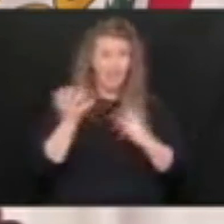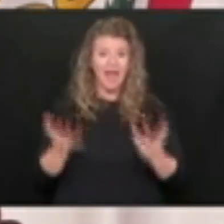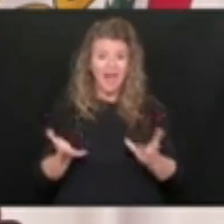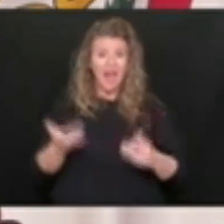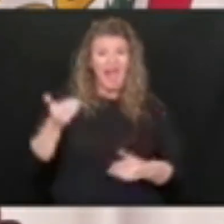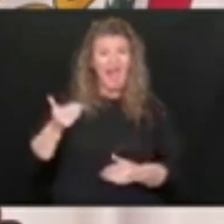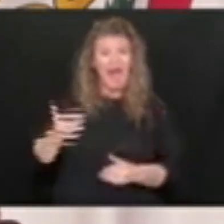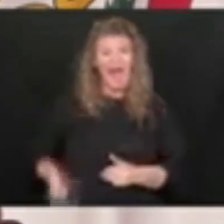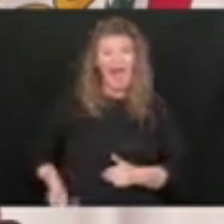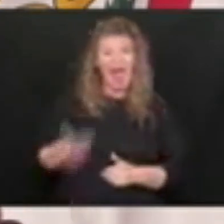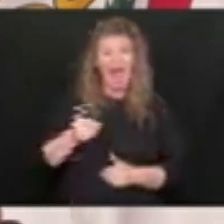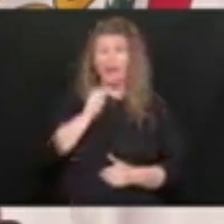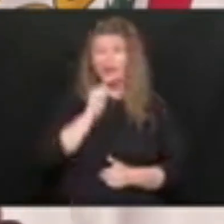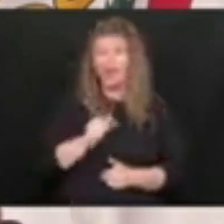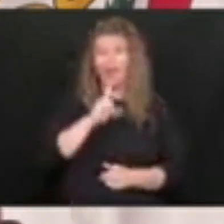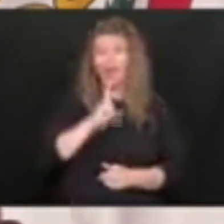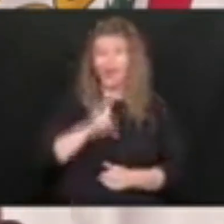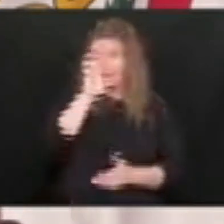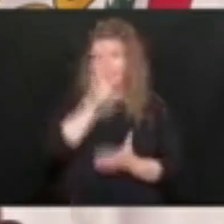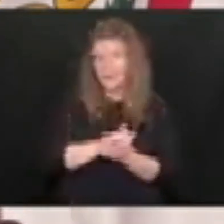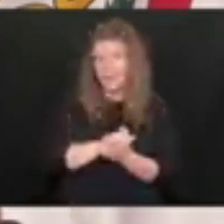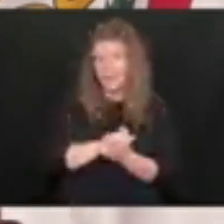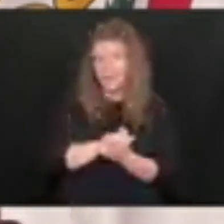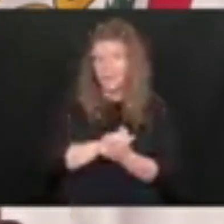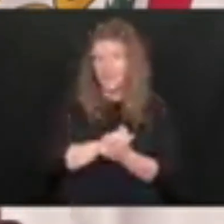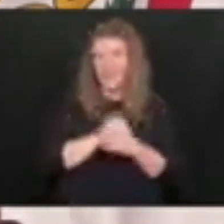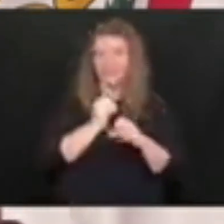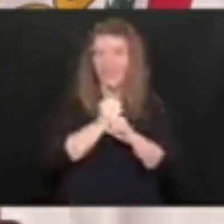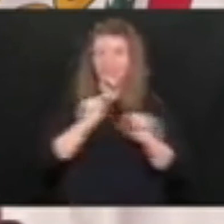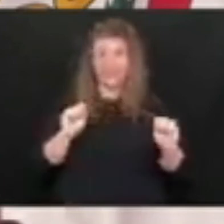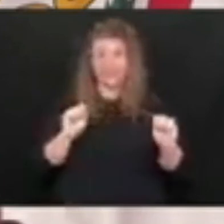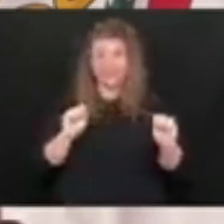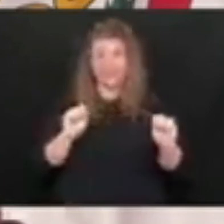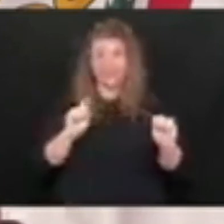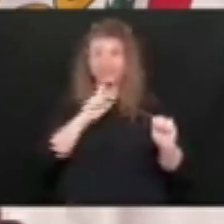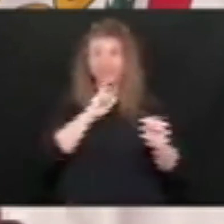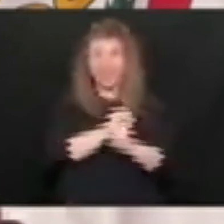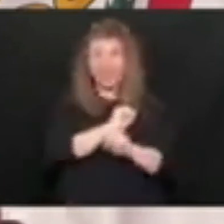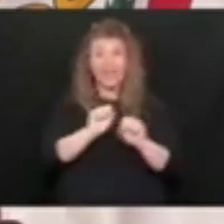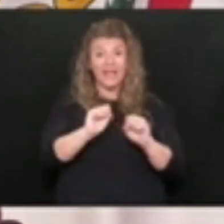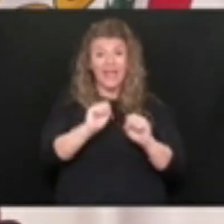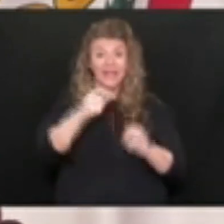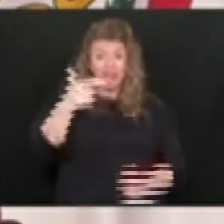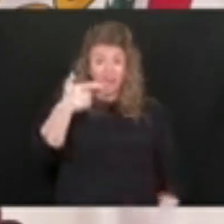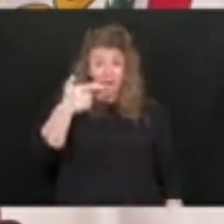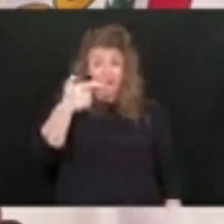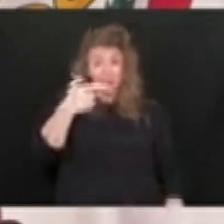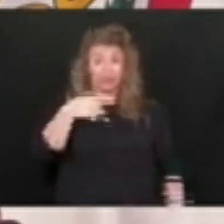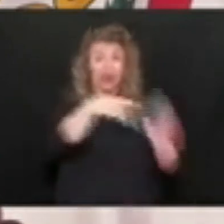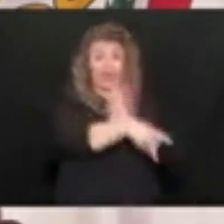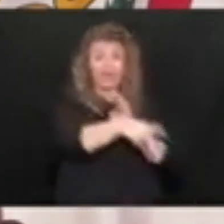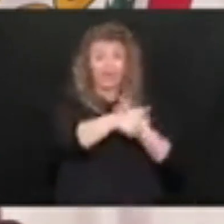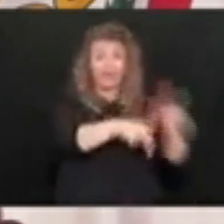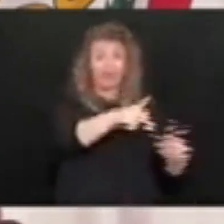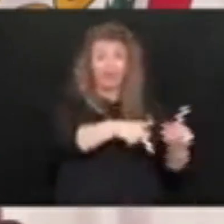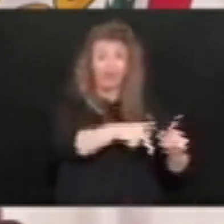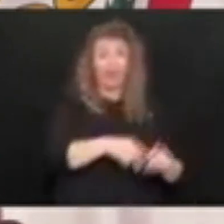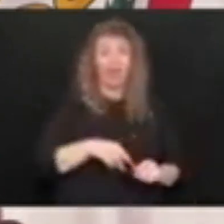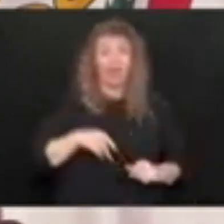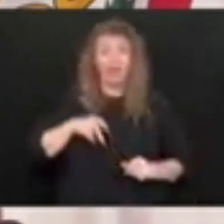I don't really believe that the guns are killing people. I think the people are killing